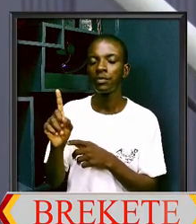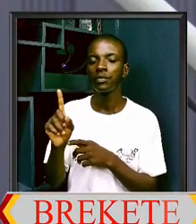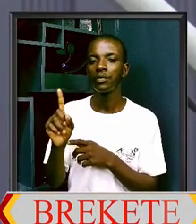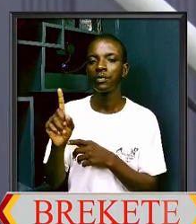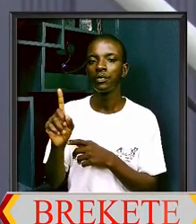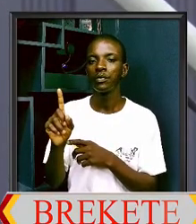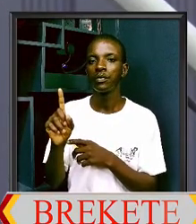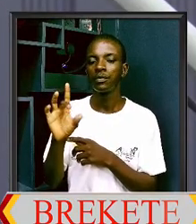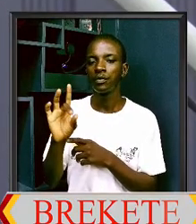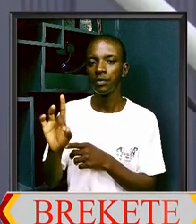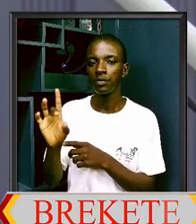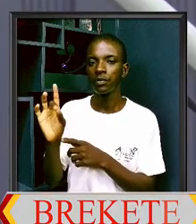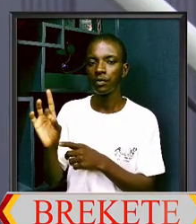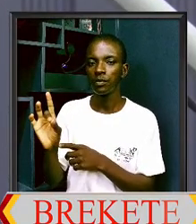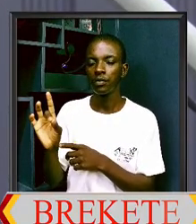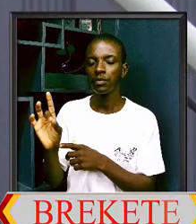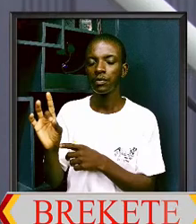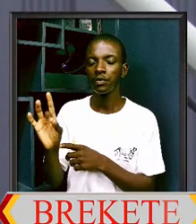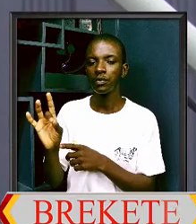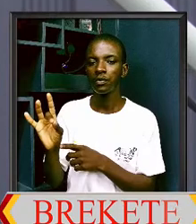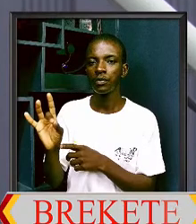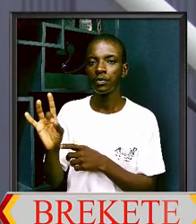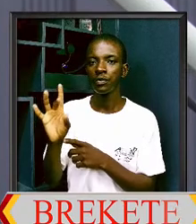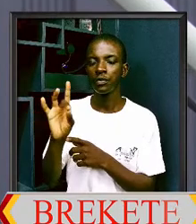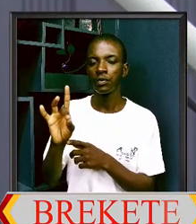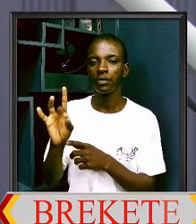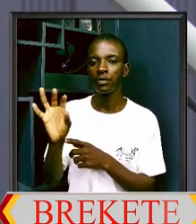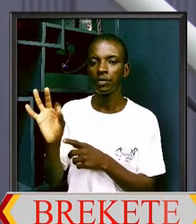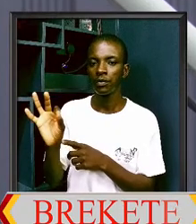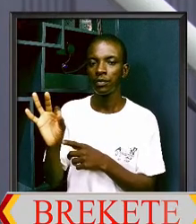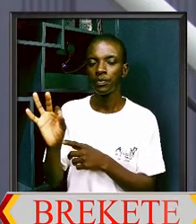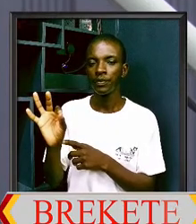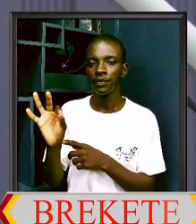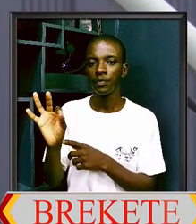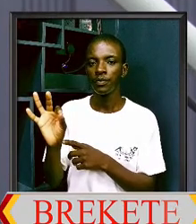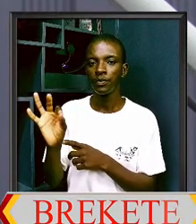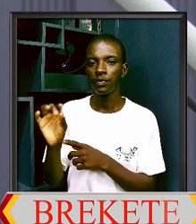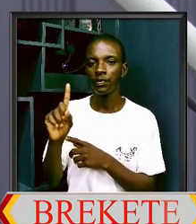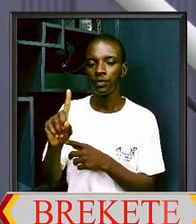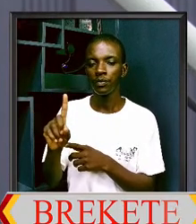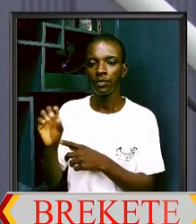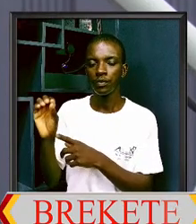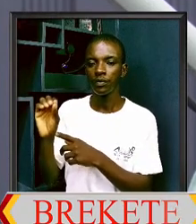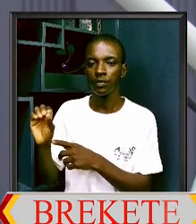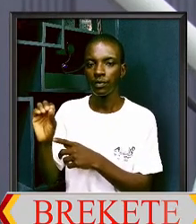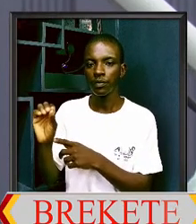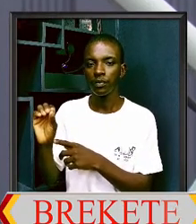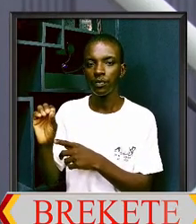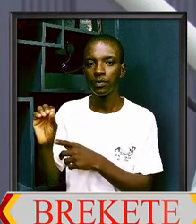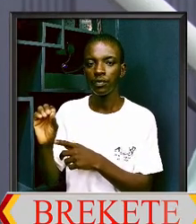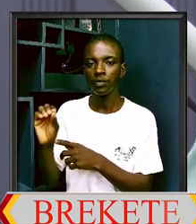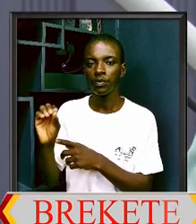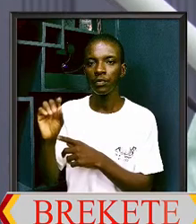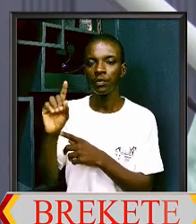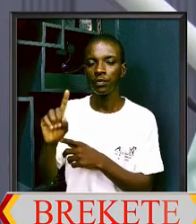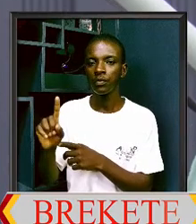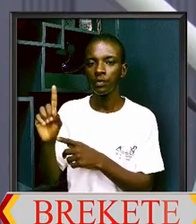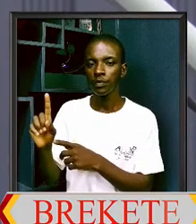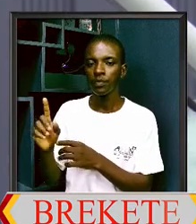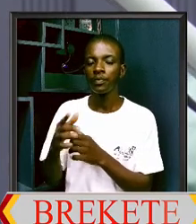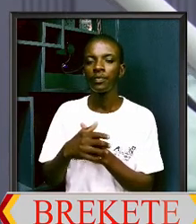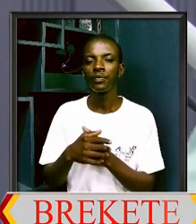81 88 mhm 89 mhm 1 mhm 1